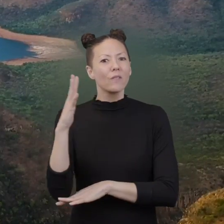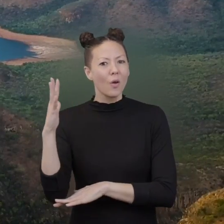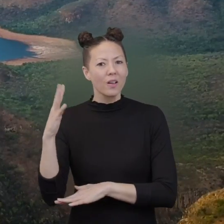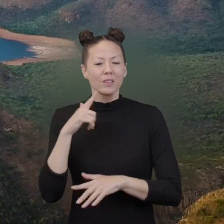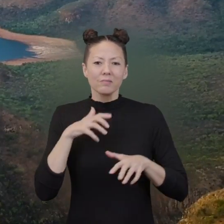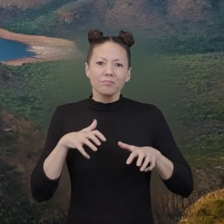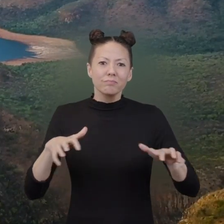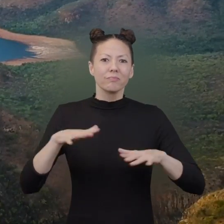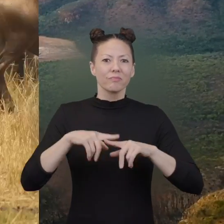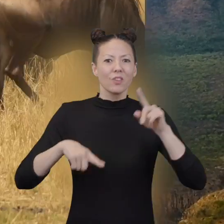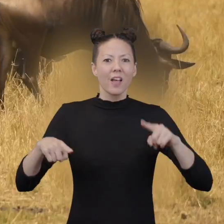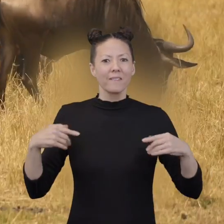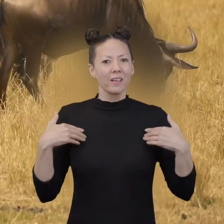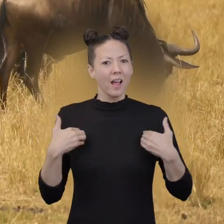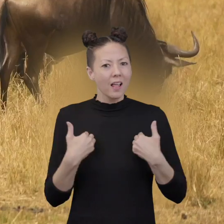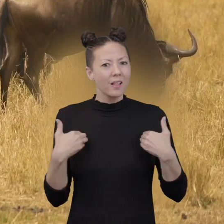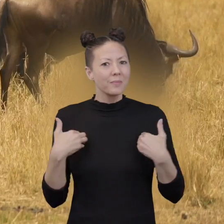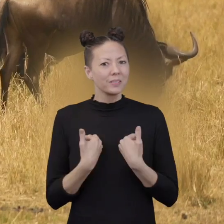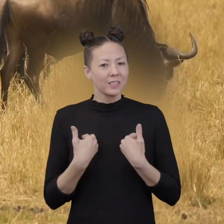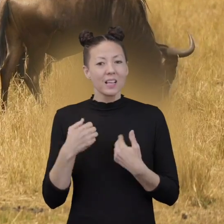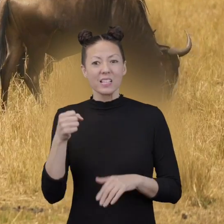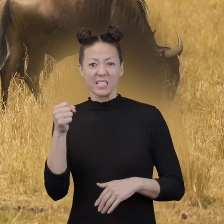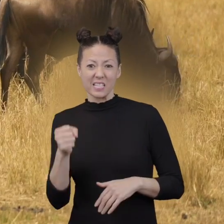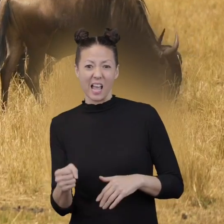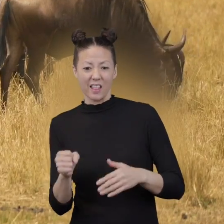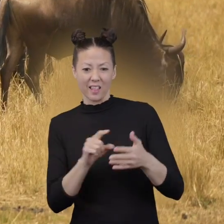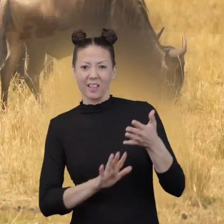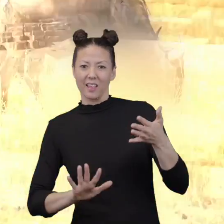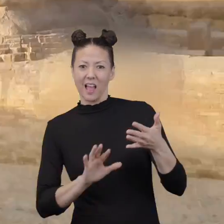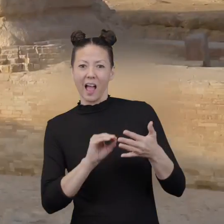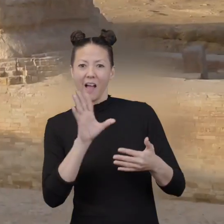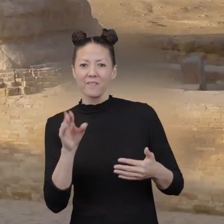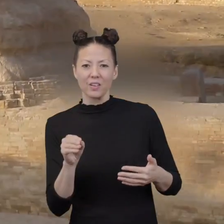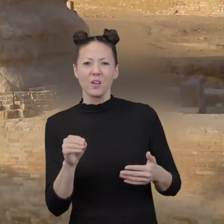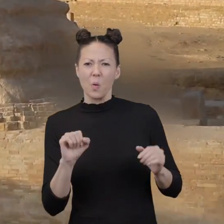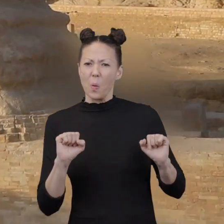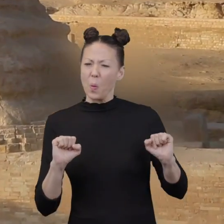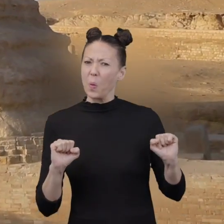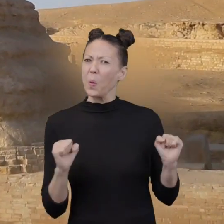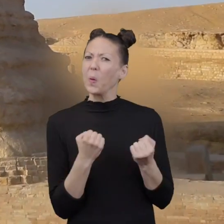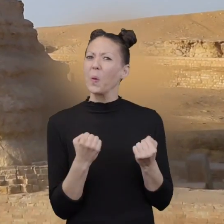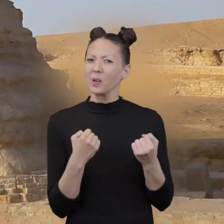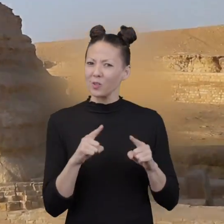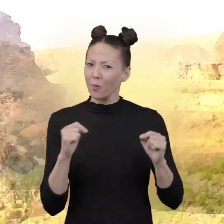cold in the winter. You may have heard of Kenya, Egypt,